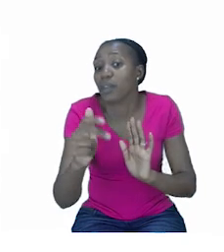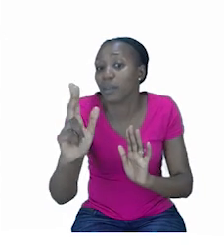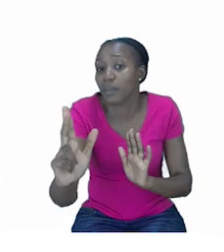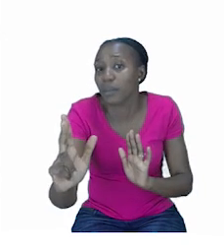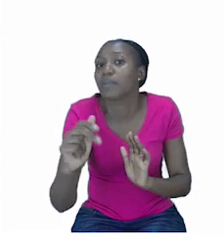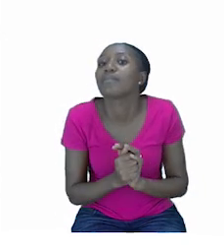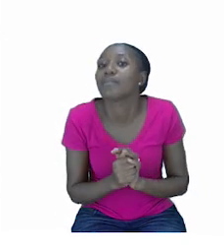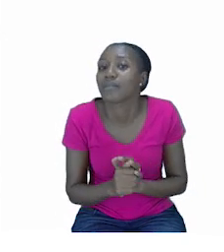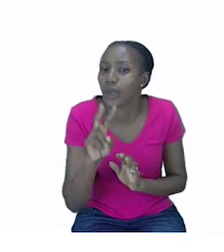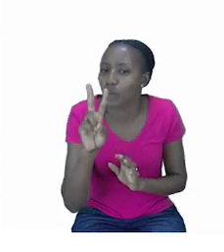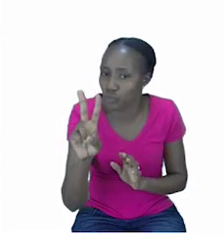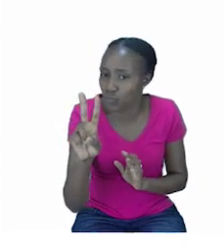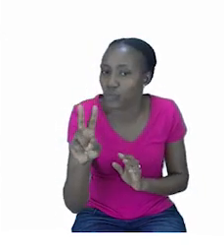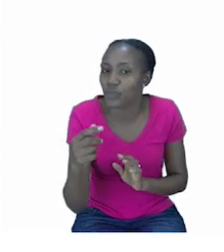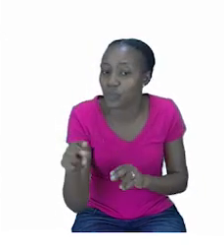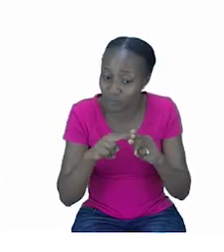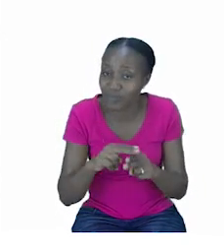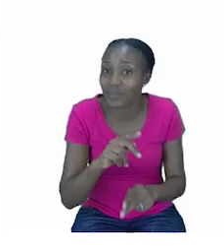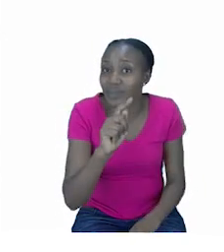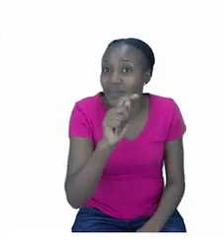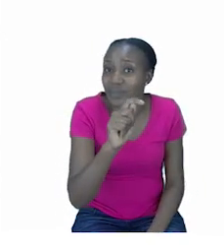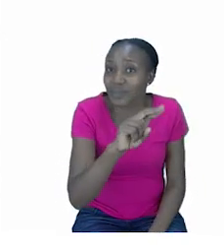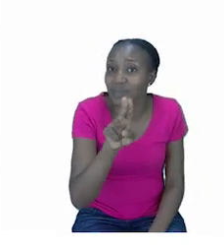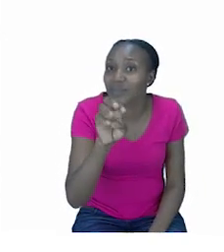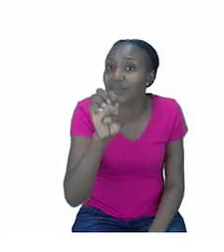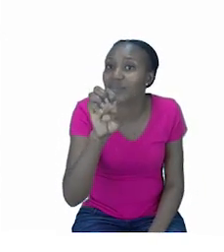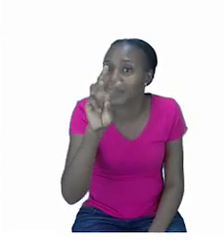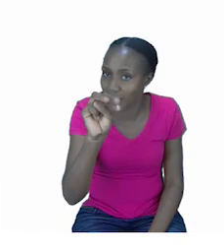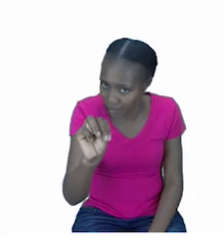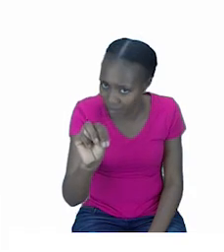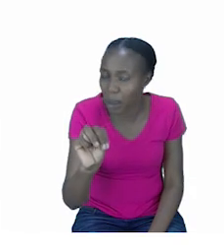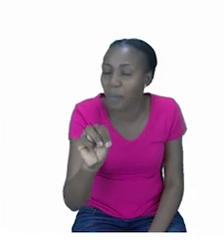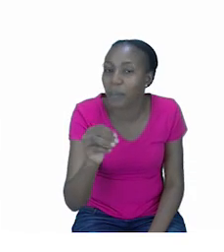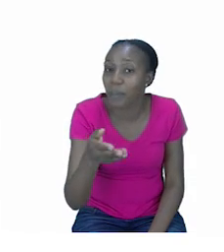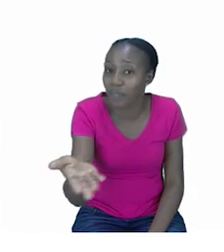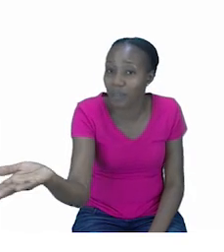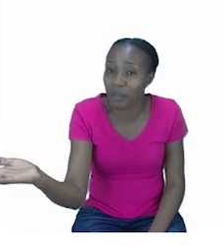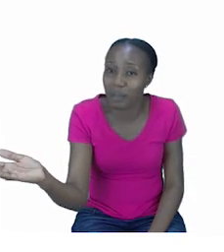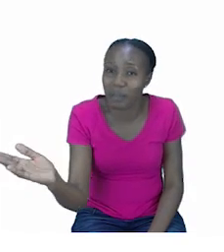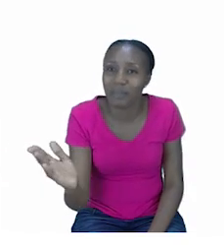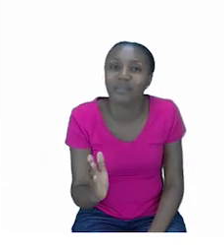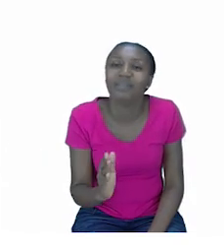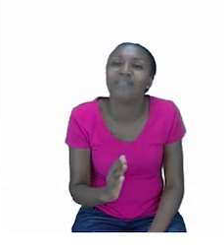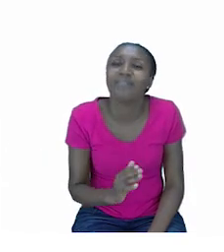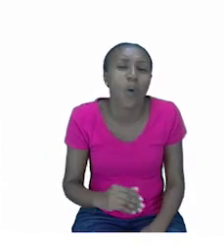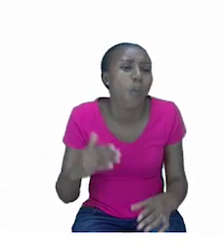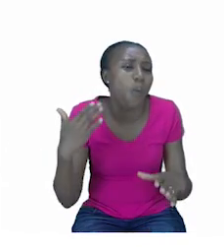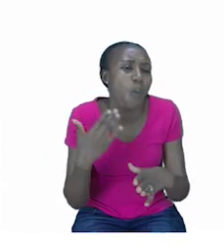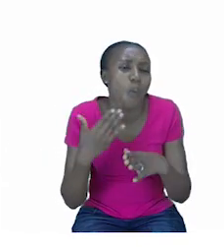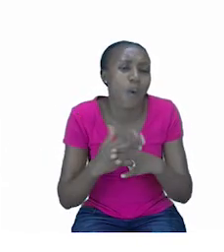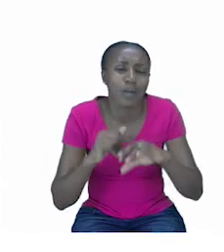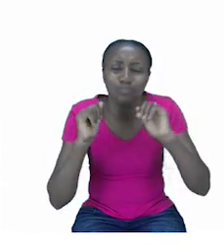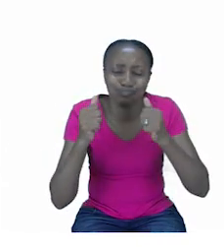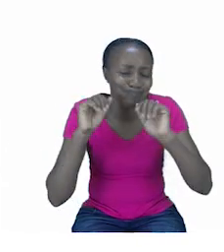is pointing to. So we use the word them. That was excellent! Now